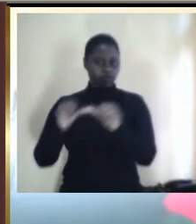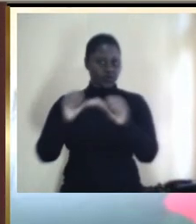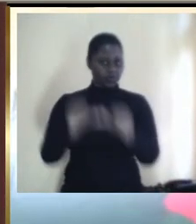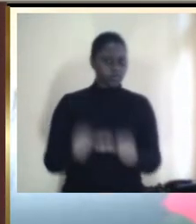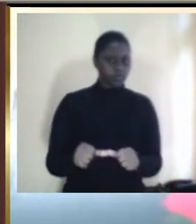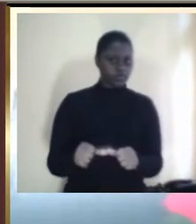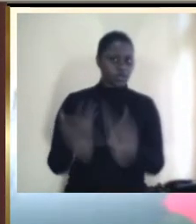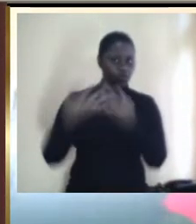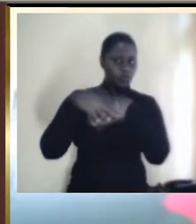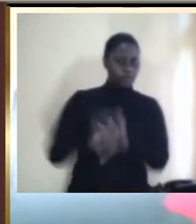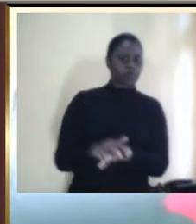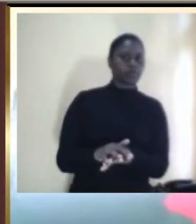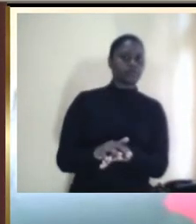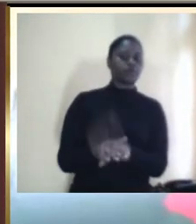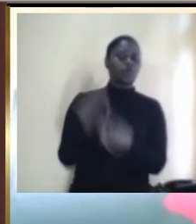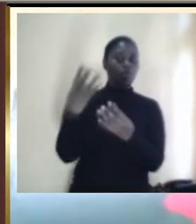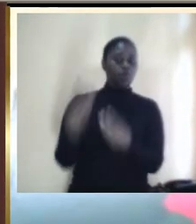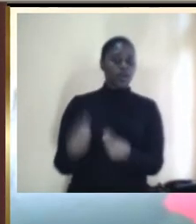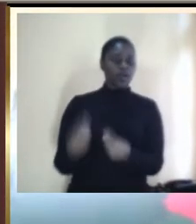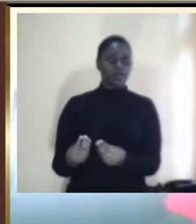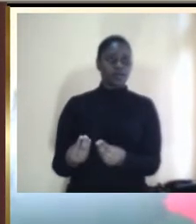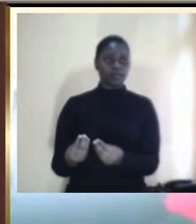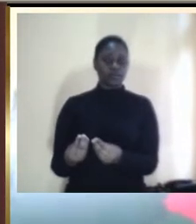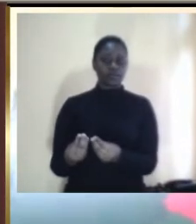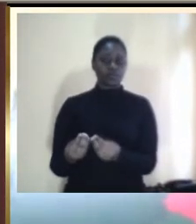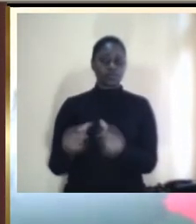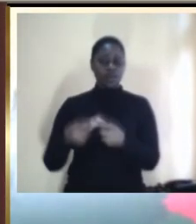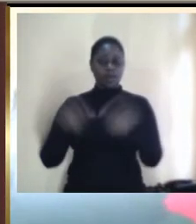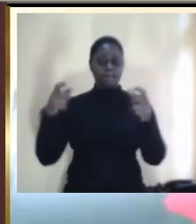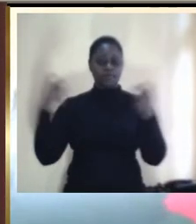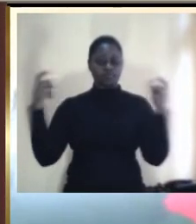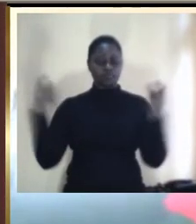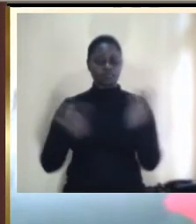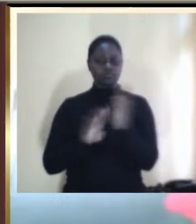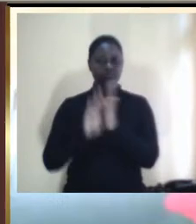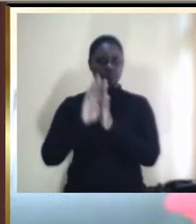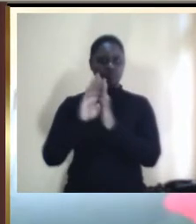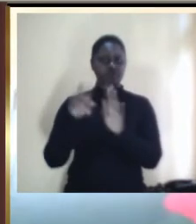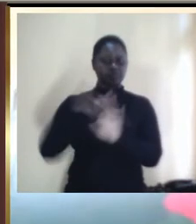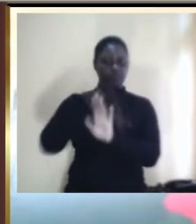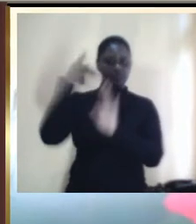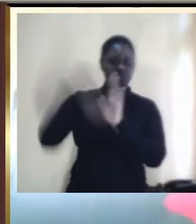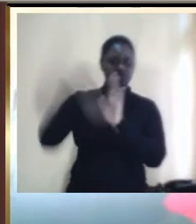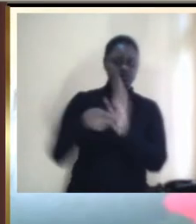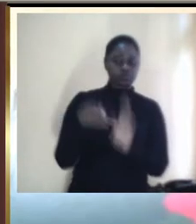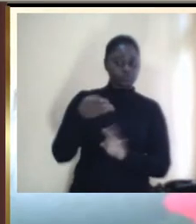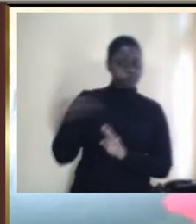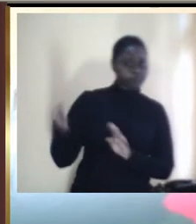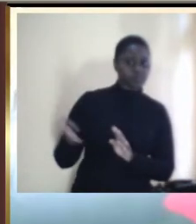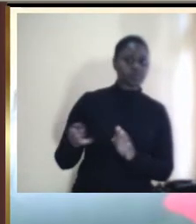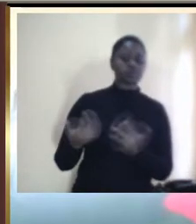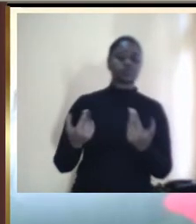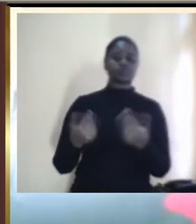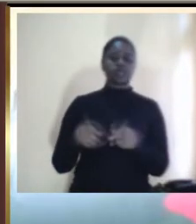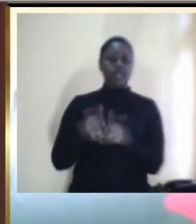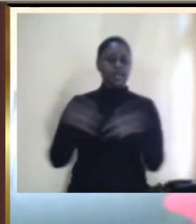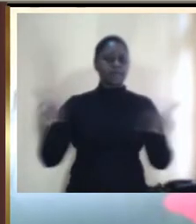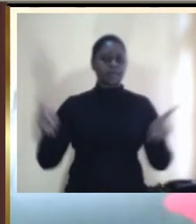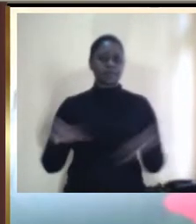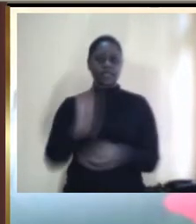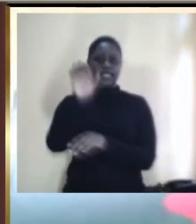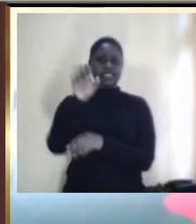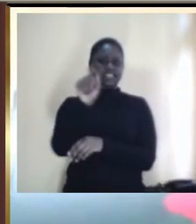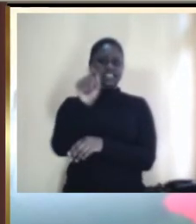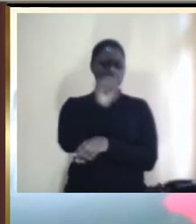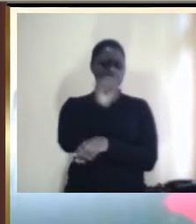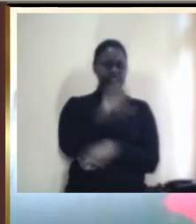to implement. We have wool improvement projects that are there. Amalgamation of public entities, which